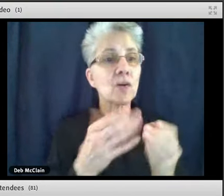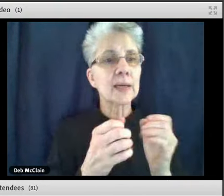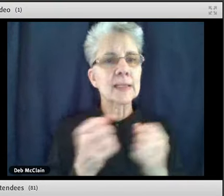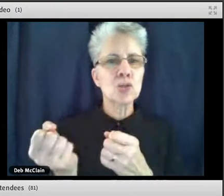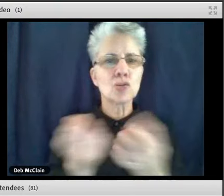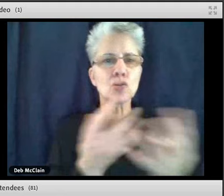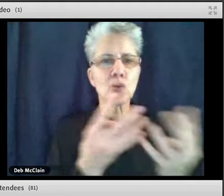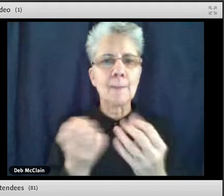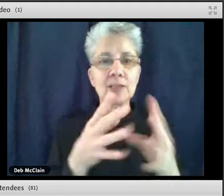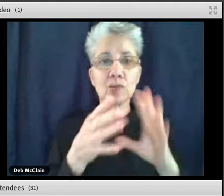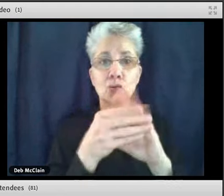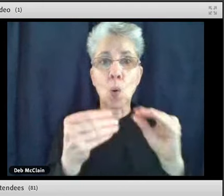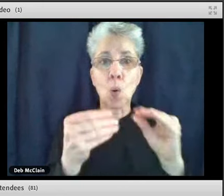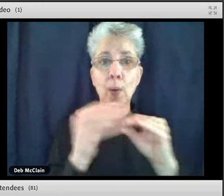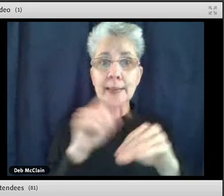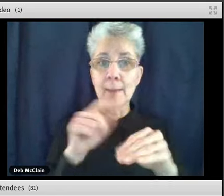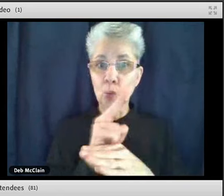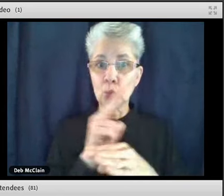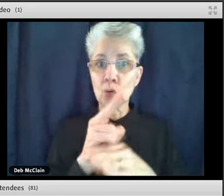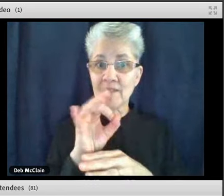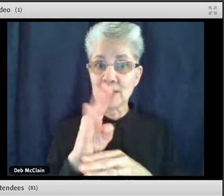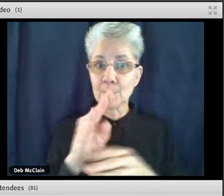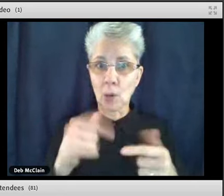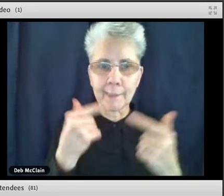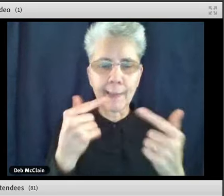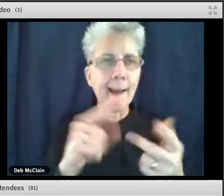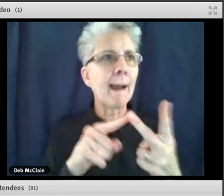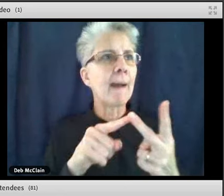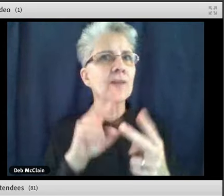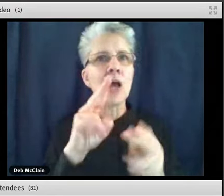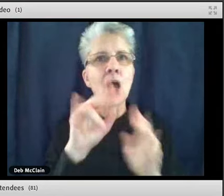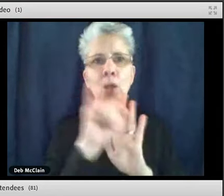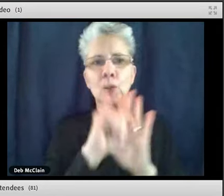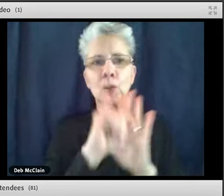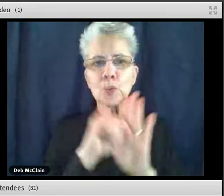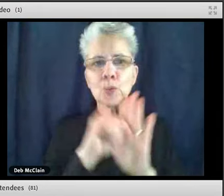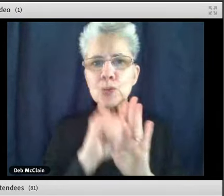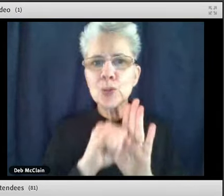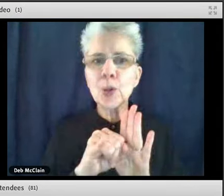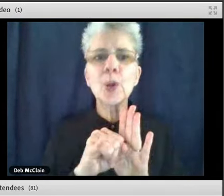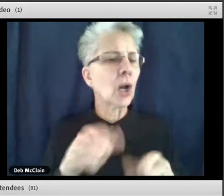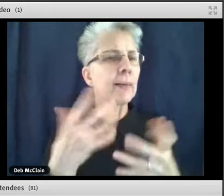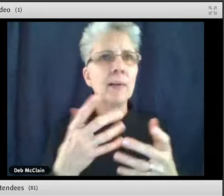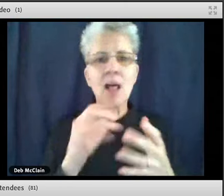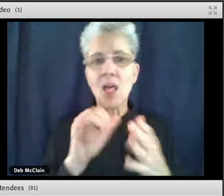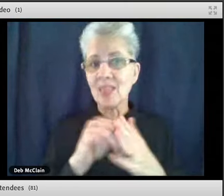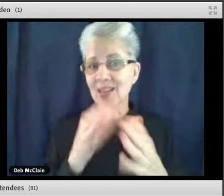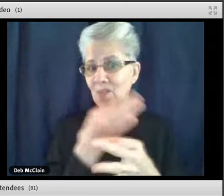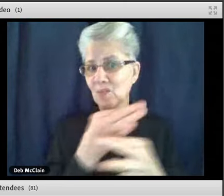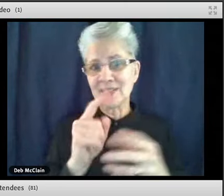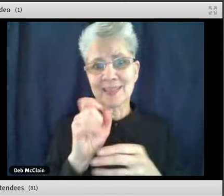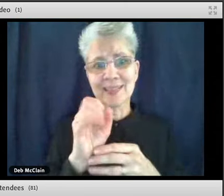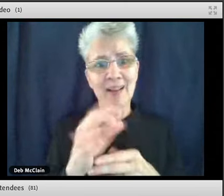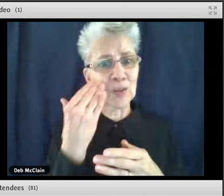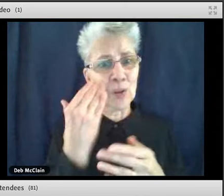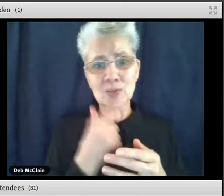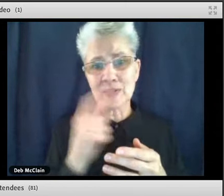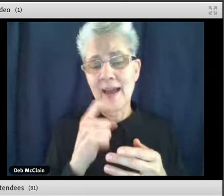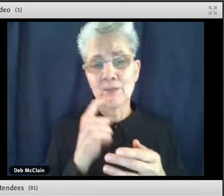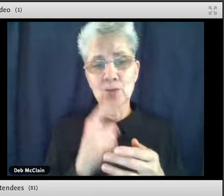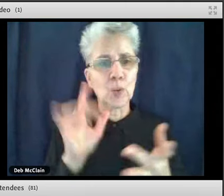a plethora of resources that we offer remotely during normal times, and we just need to remind people that those things are available. Again, you can